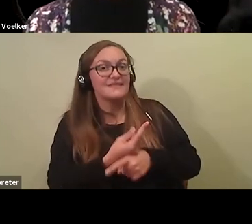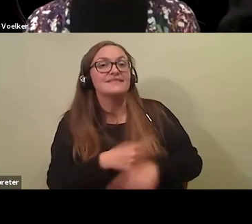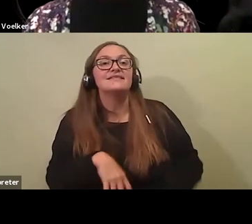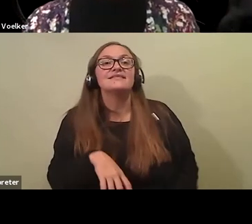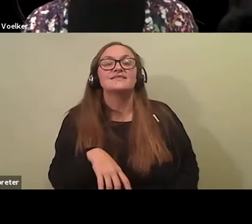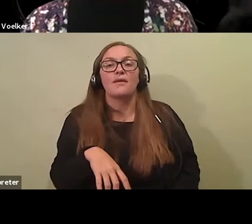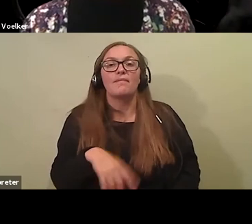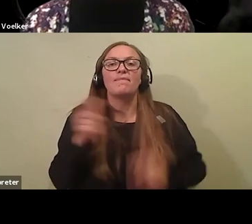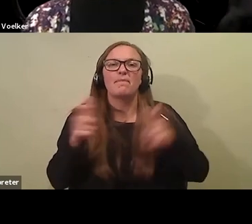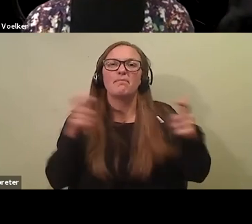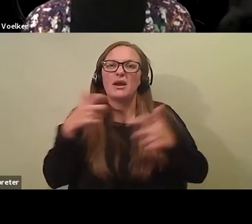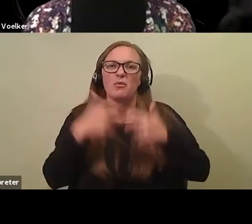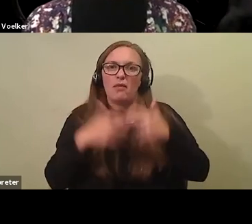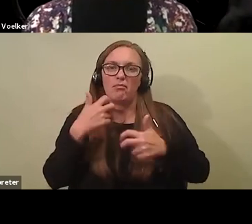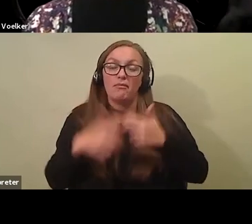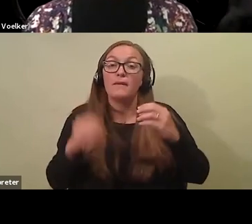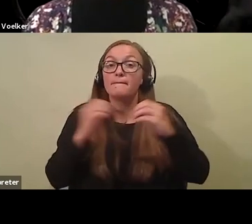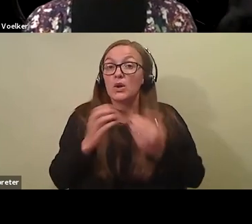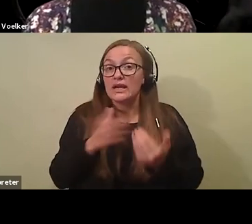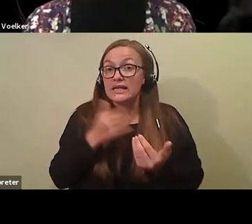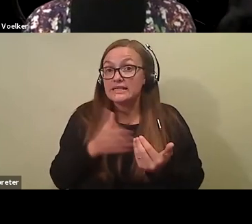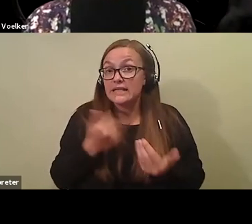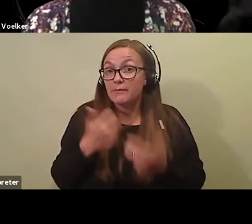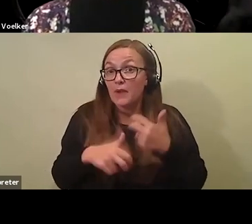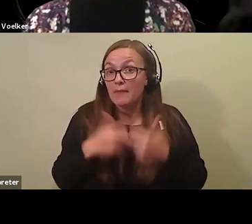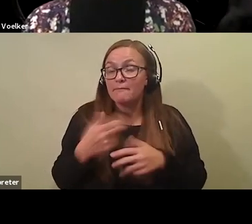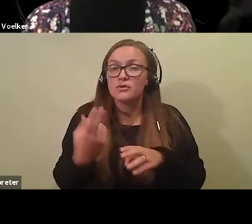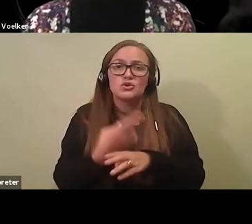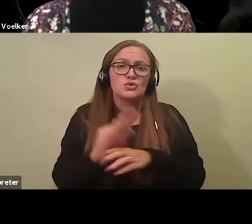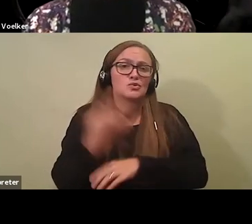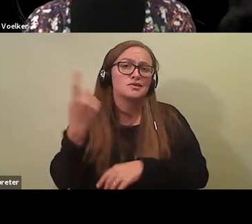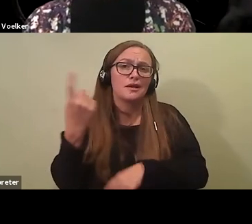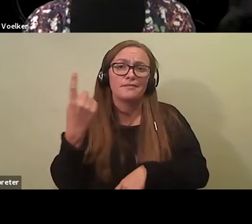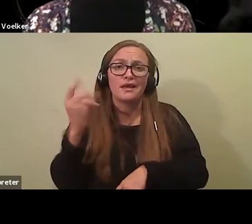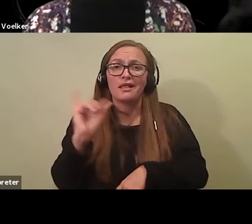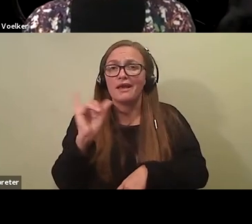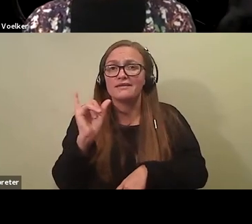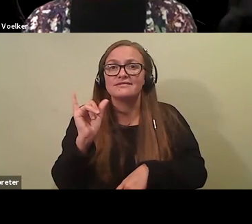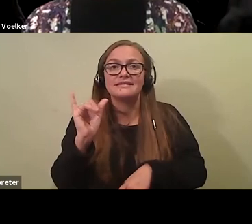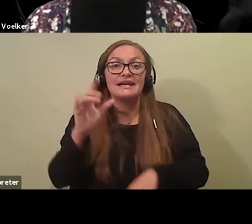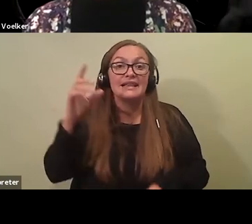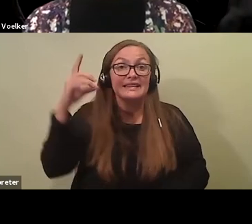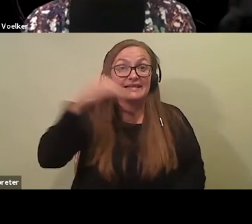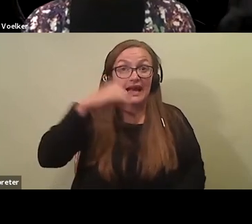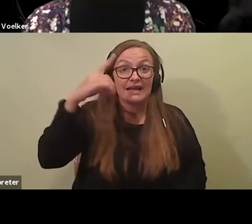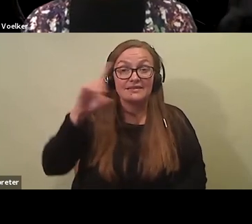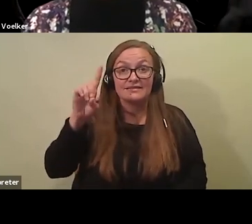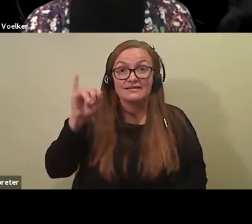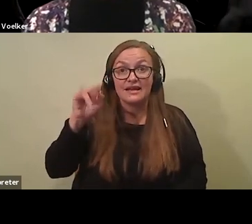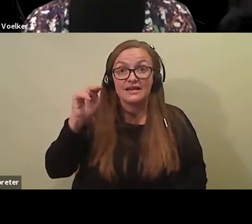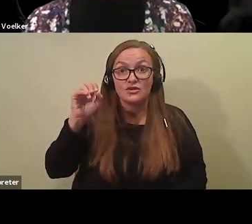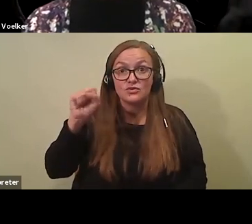it's a bigger problem. A far easier problem is to use something that wiped out dinosaurs. So you just hurl a kinetic